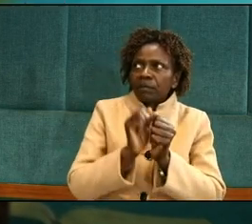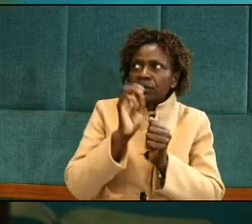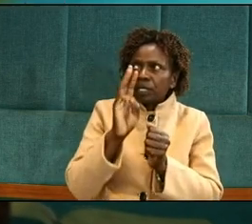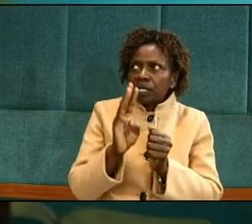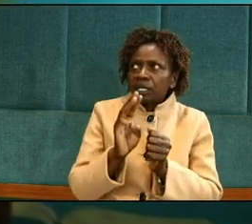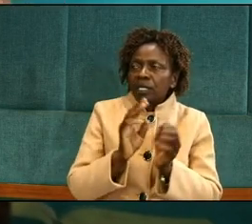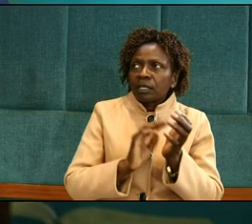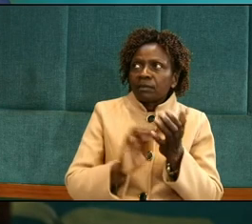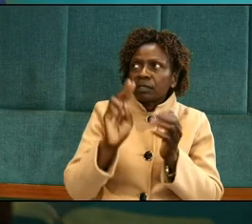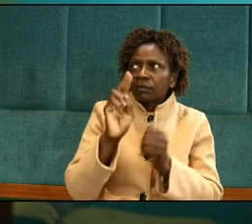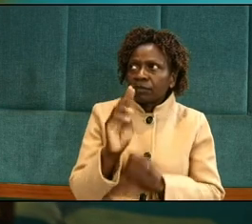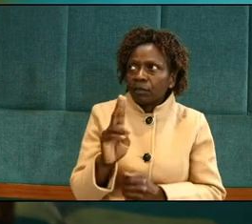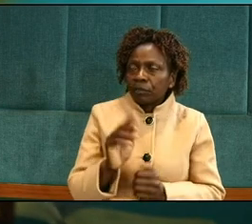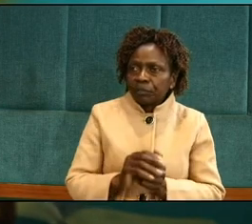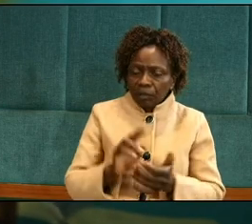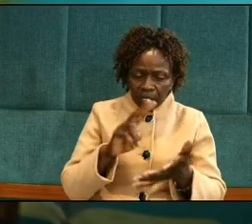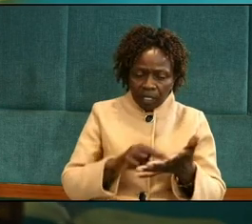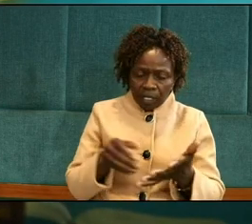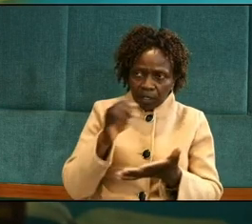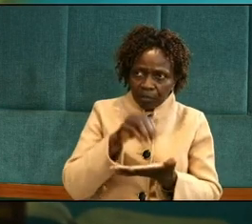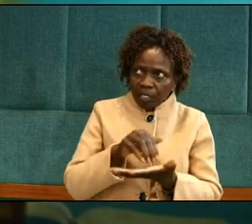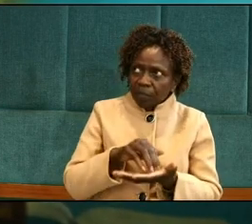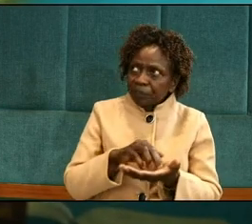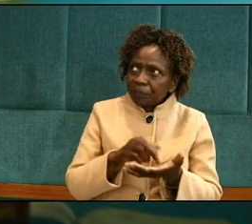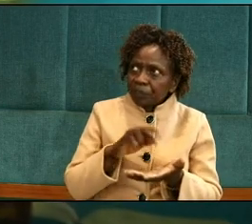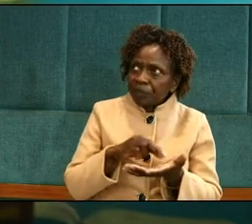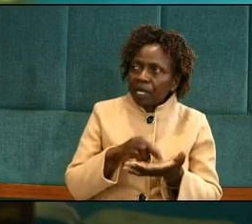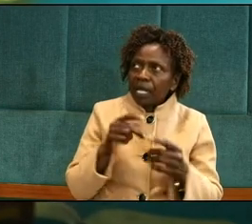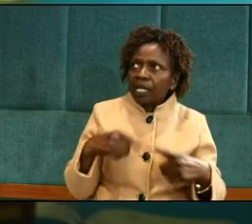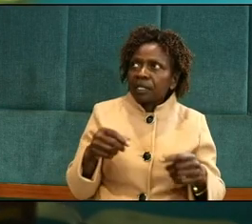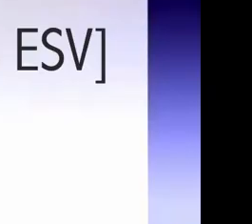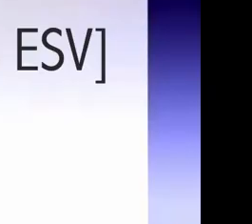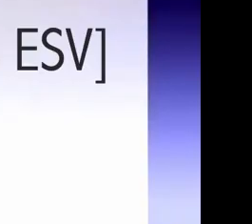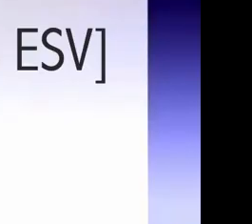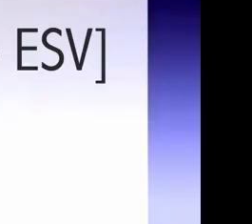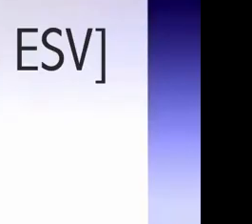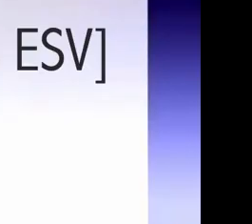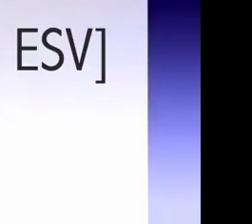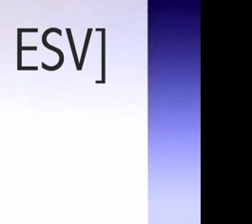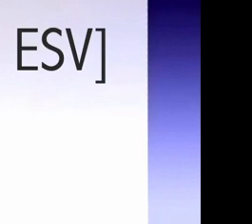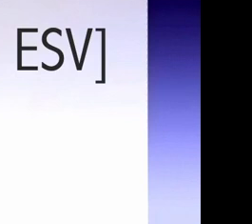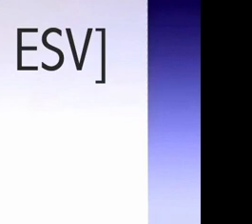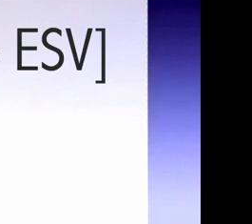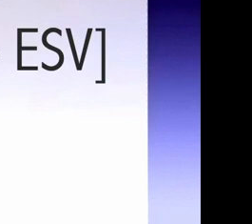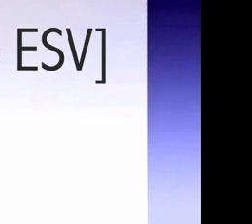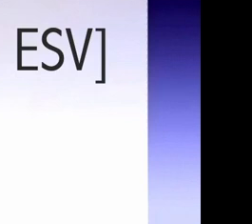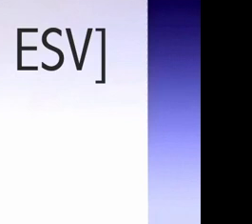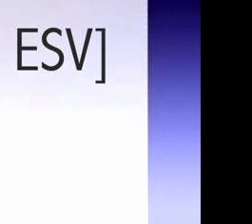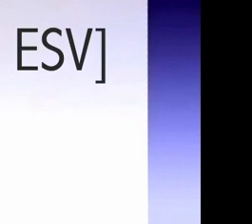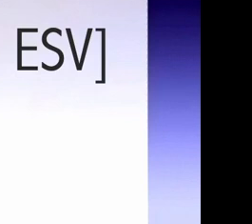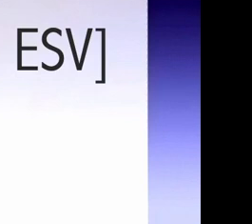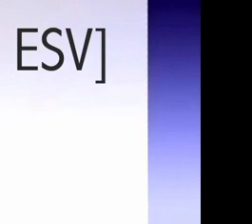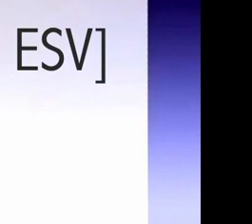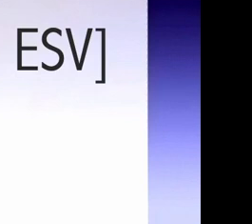Standard Version. Let me read it one more time. "Let marriage be held in honor among all, and